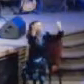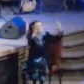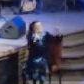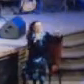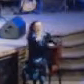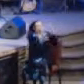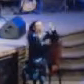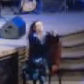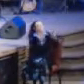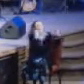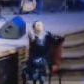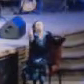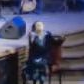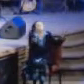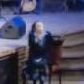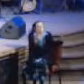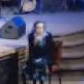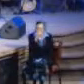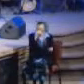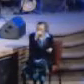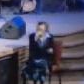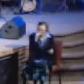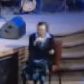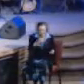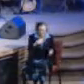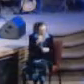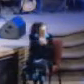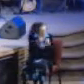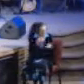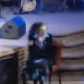nobody in the world's history has ever been able